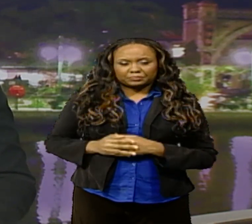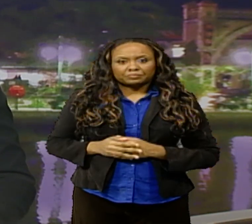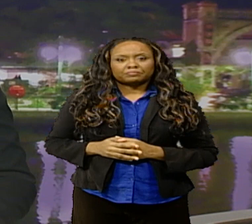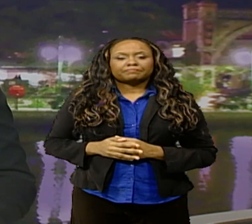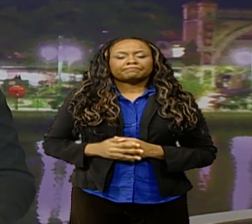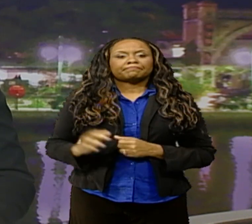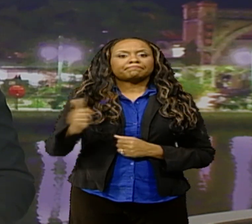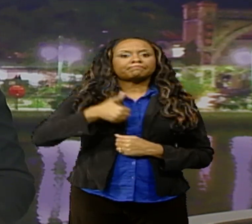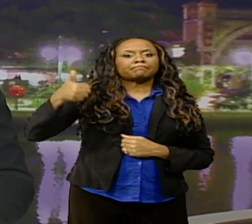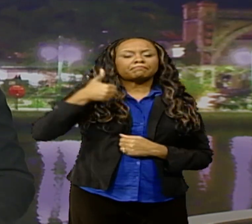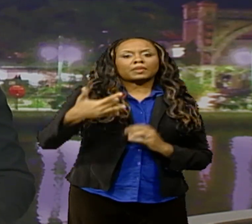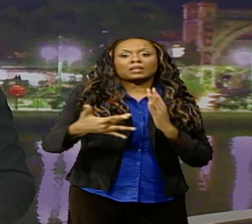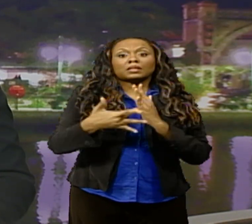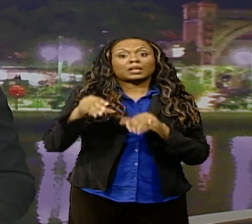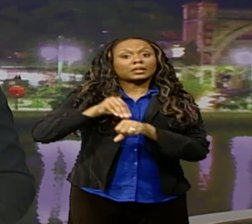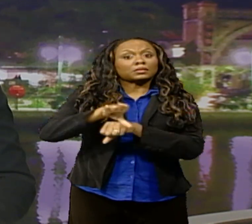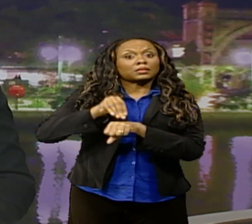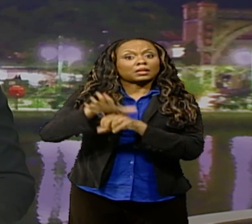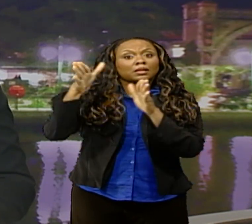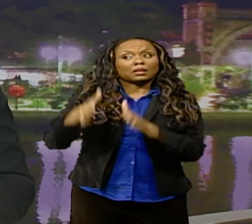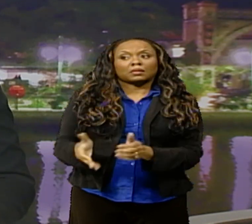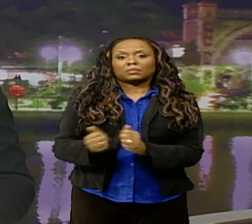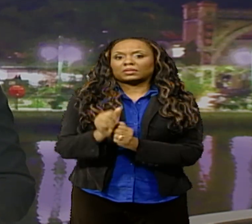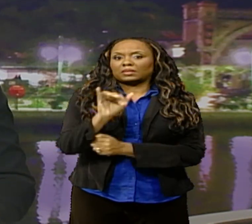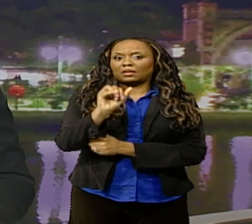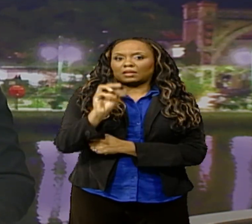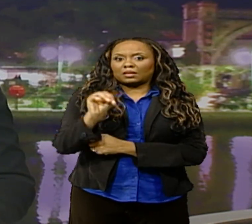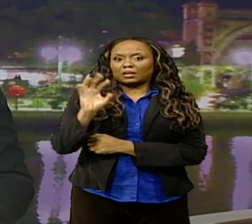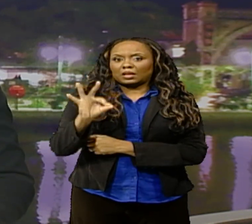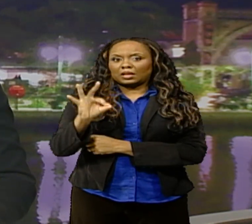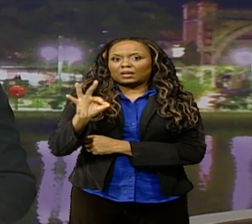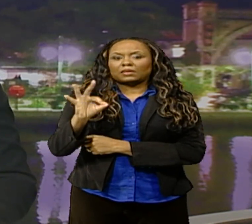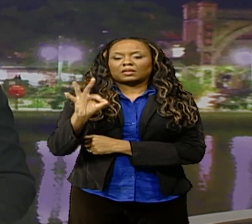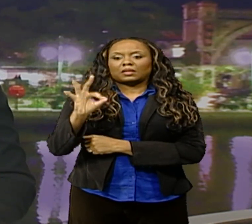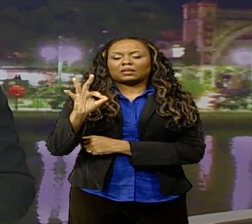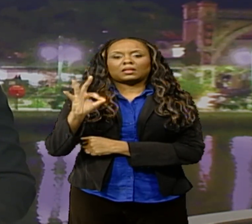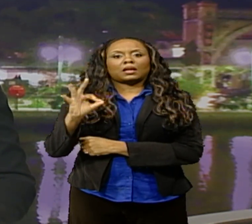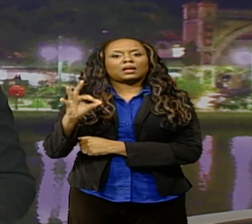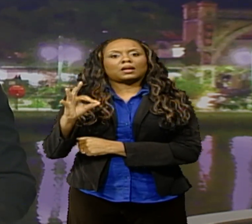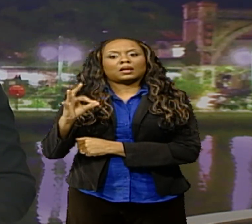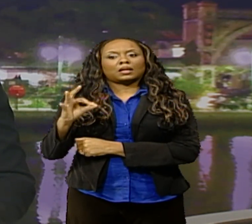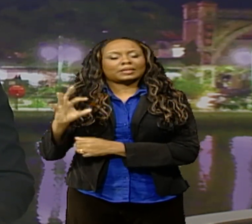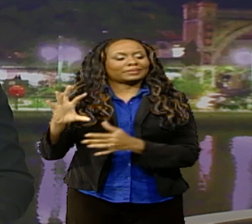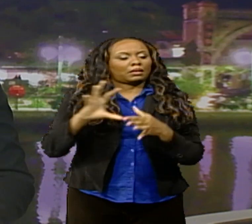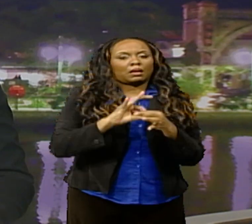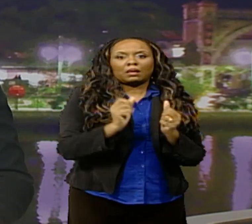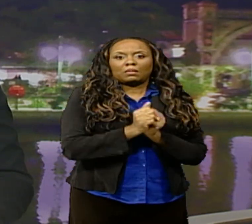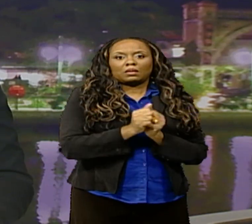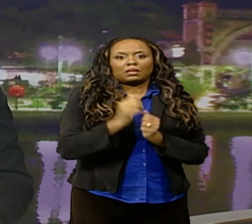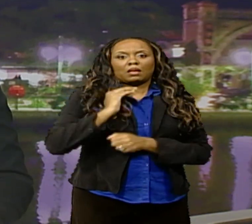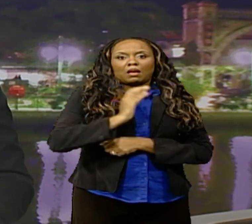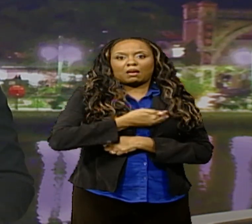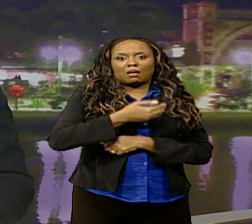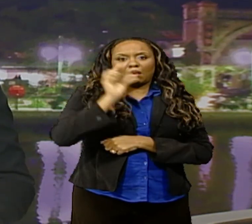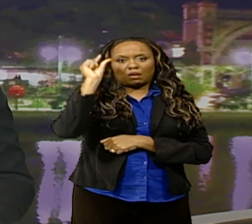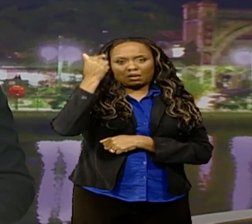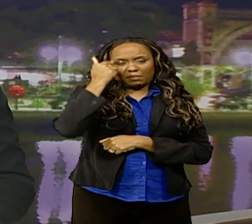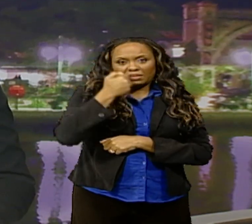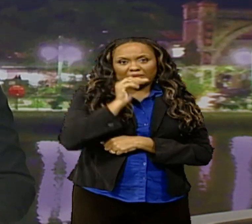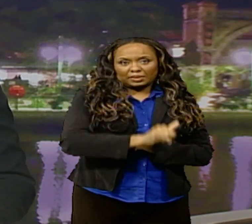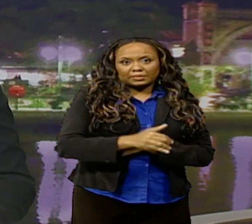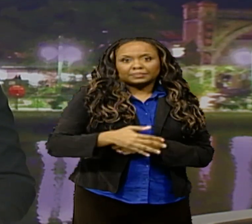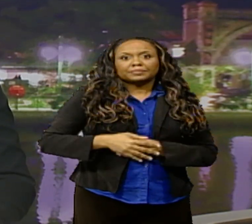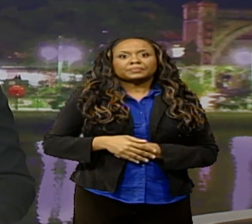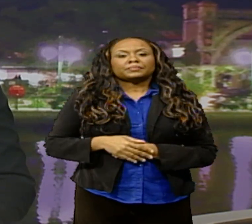This is according to Senior Technical Advisor with the IMF to the Barbados government, Dr. Kevin Greenidge. The island has proposed the